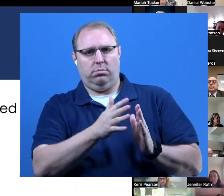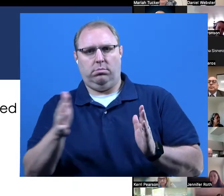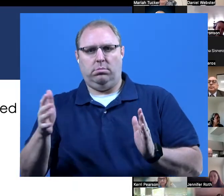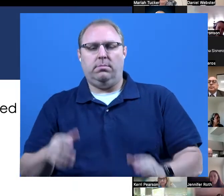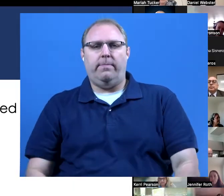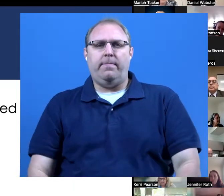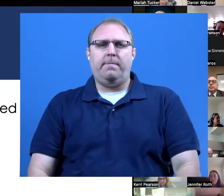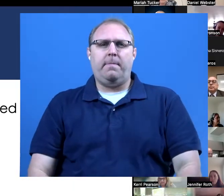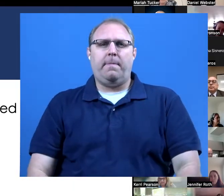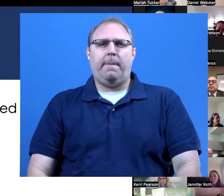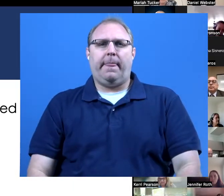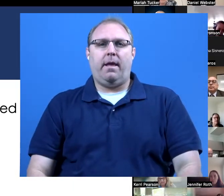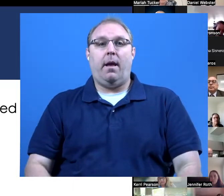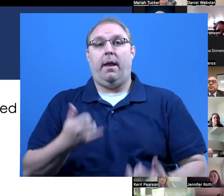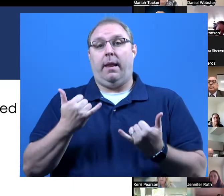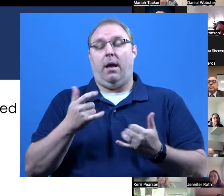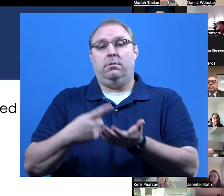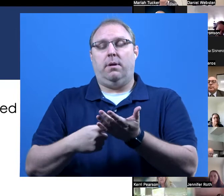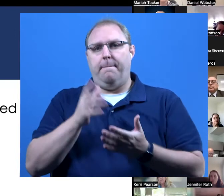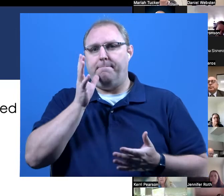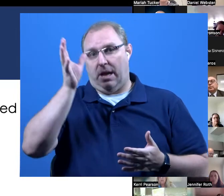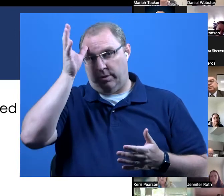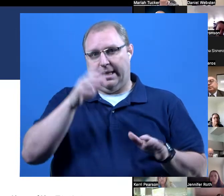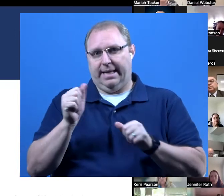very important that we know the date of birth.